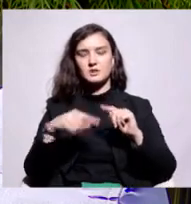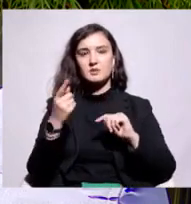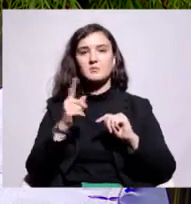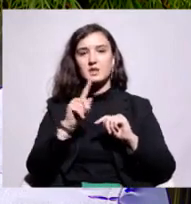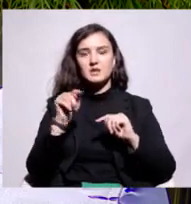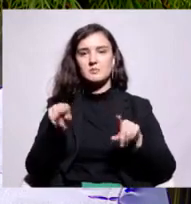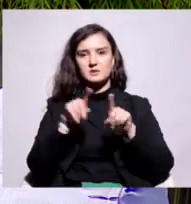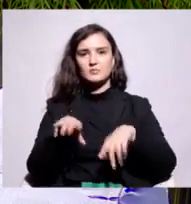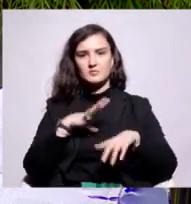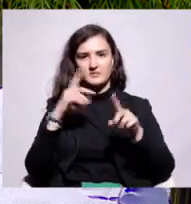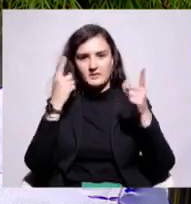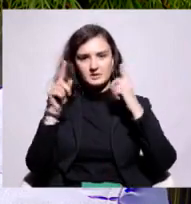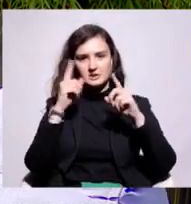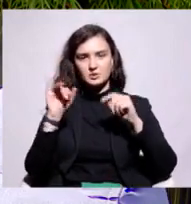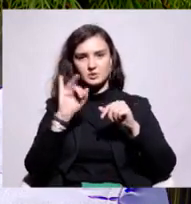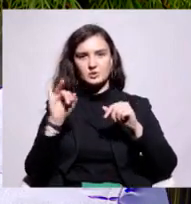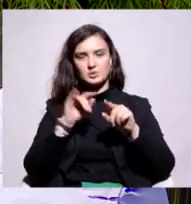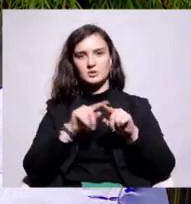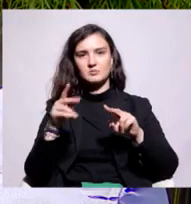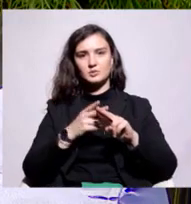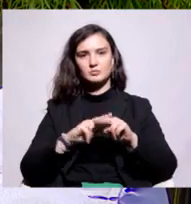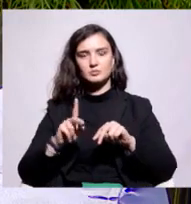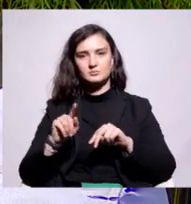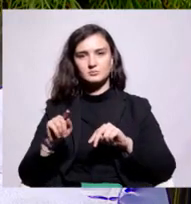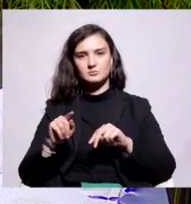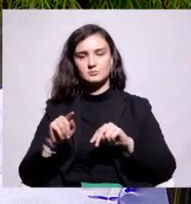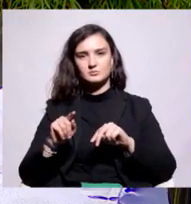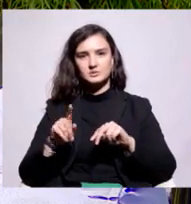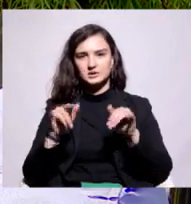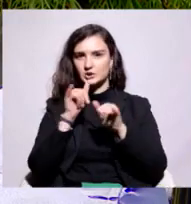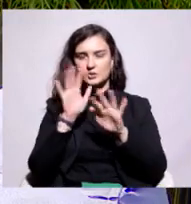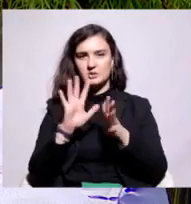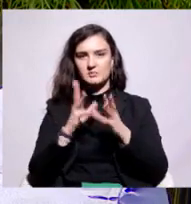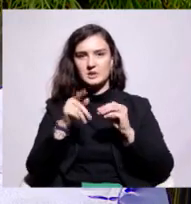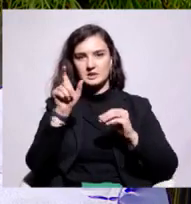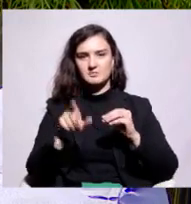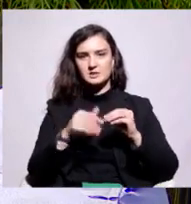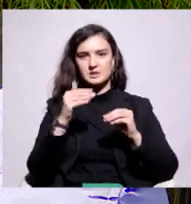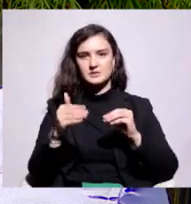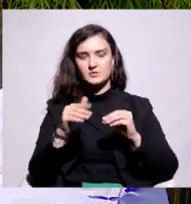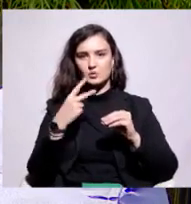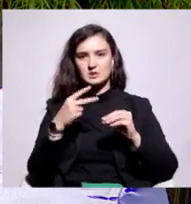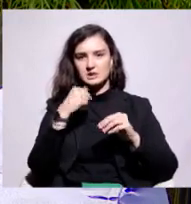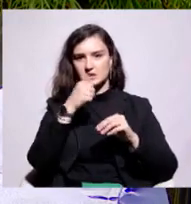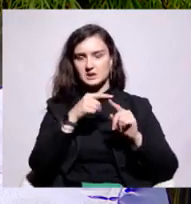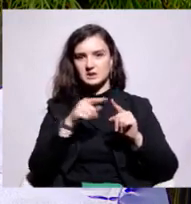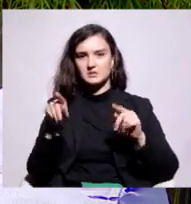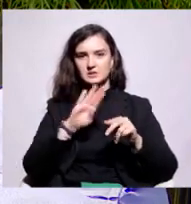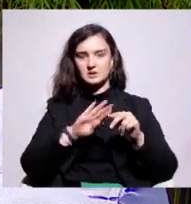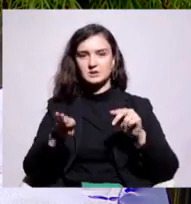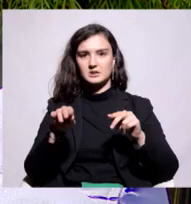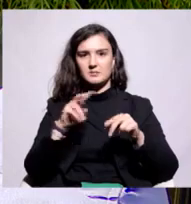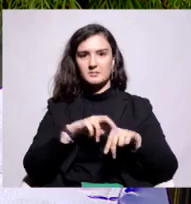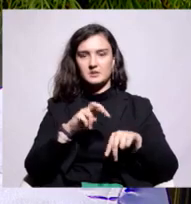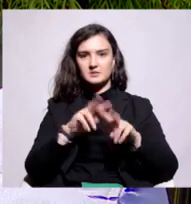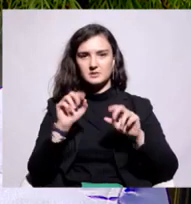was also a fantasy story because it is impossible for a person to suffer 20 years without any medical